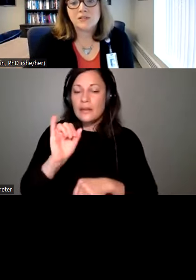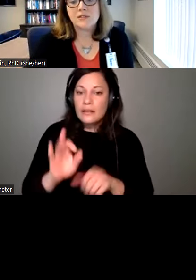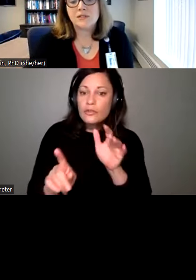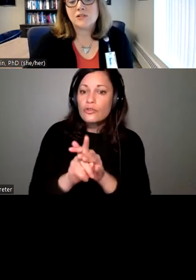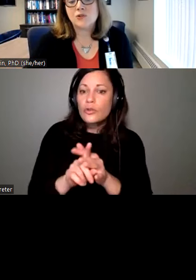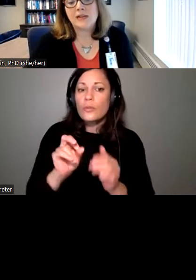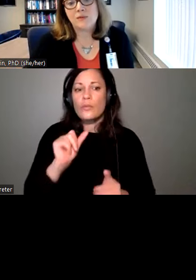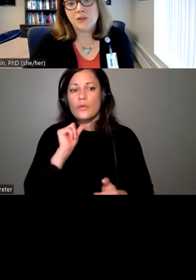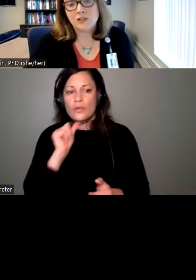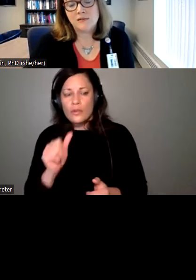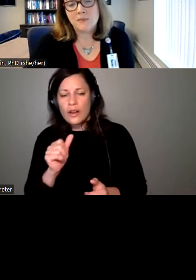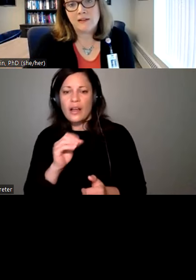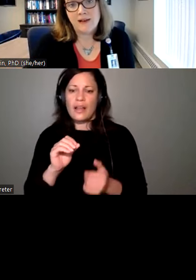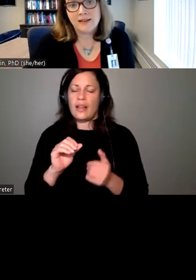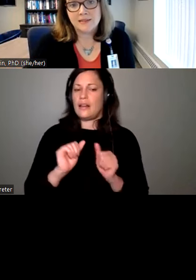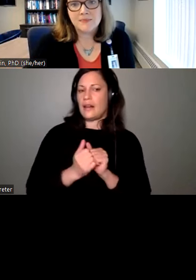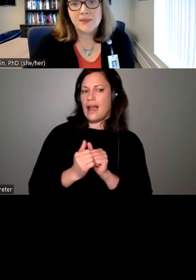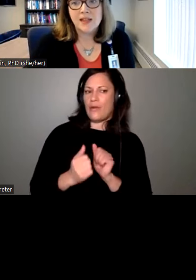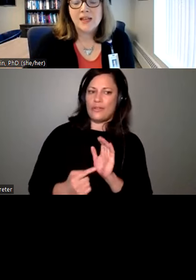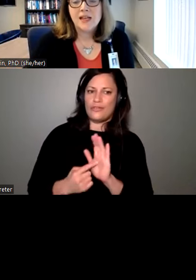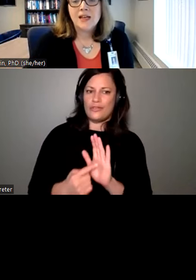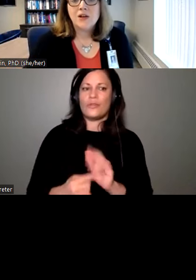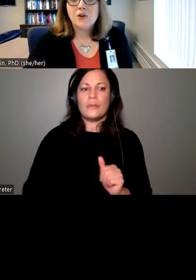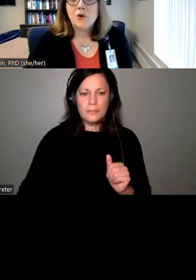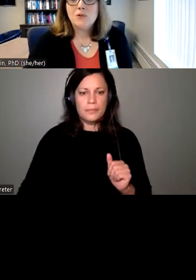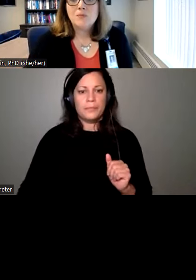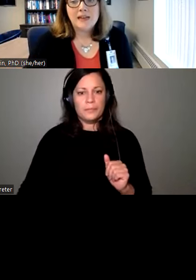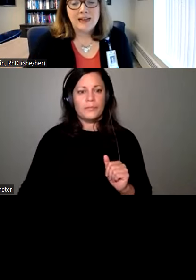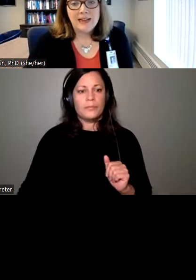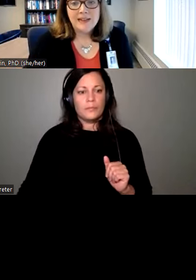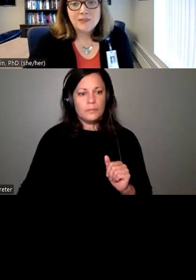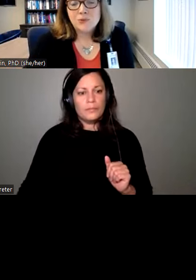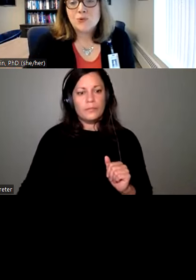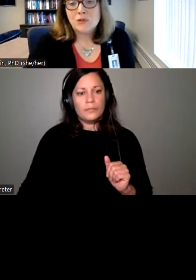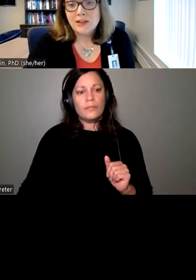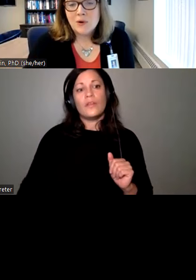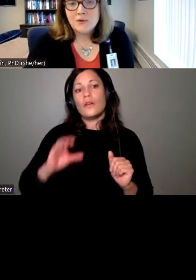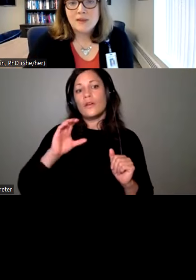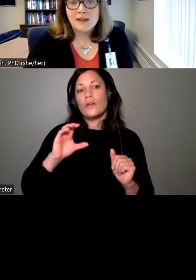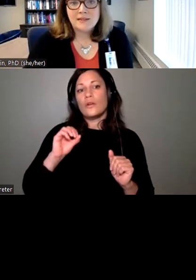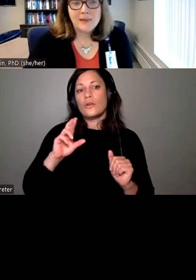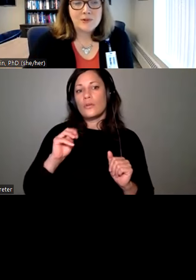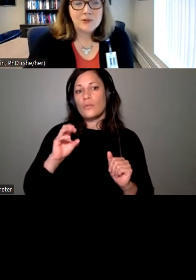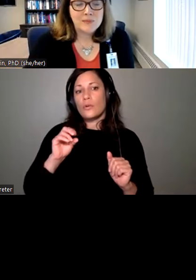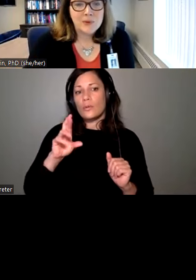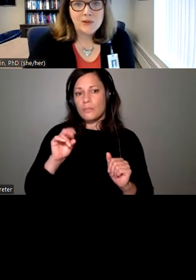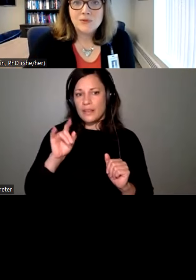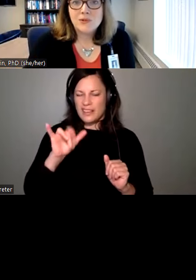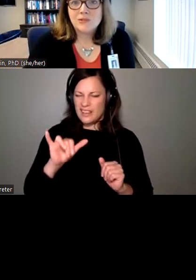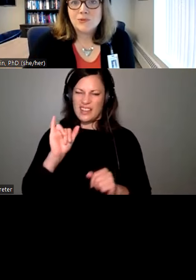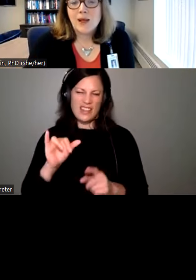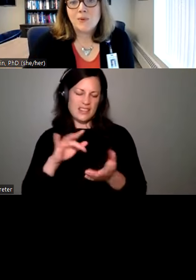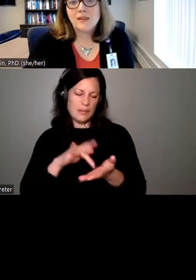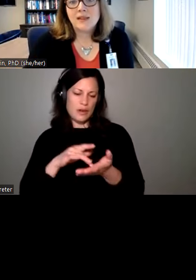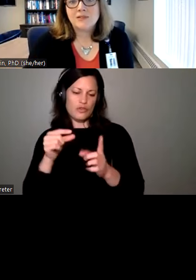also to the degree in which it manifests. Comorbidity is the rule, and comorbidity is a medical term that we use